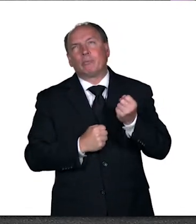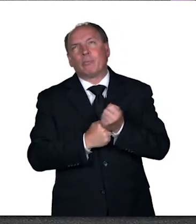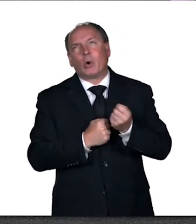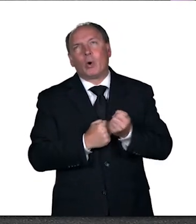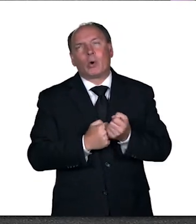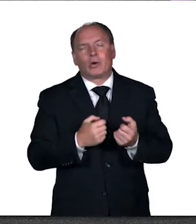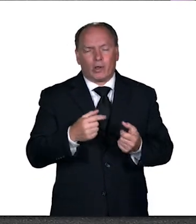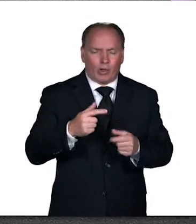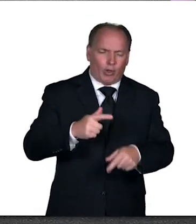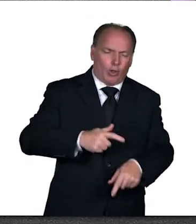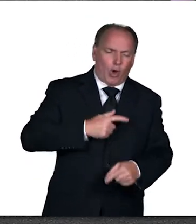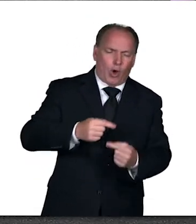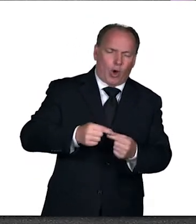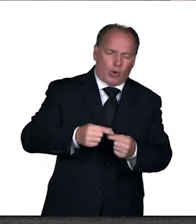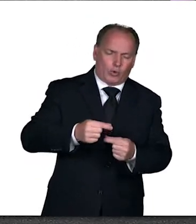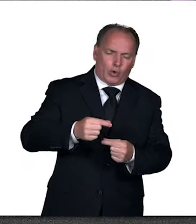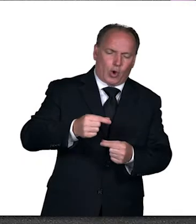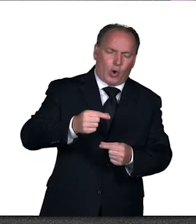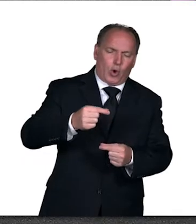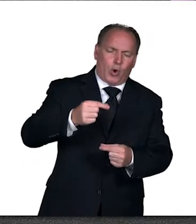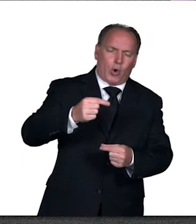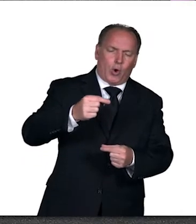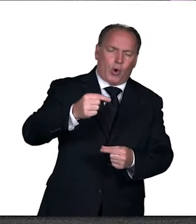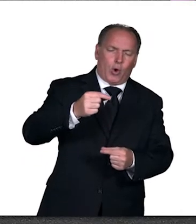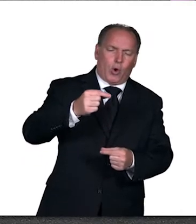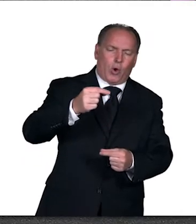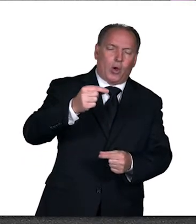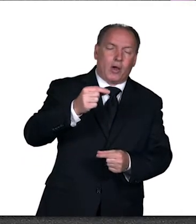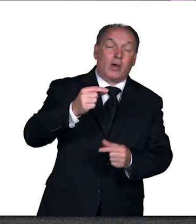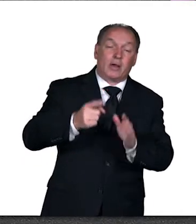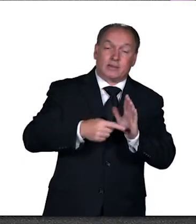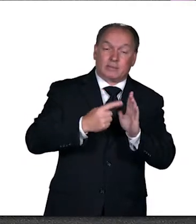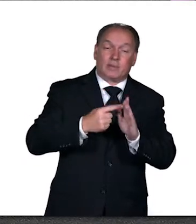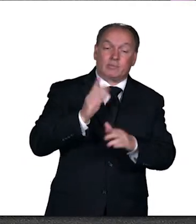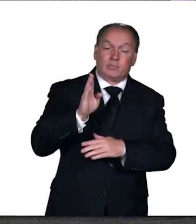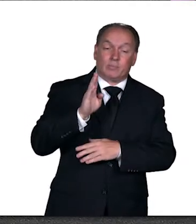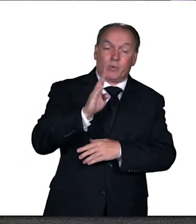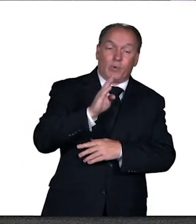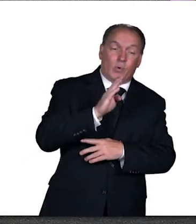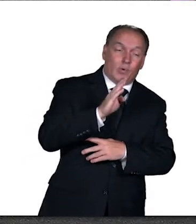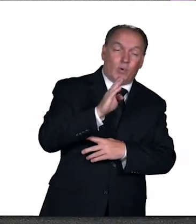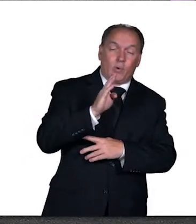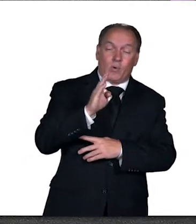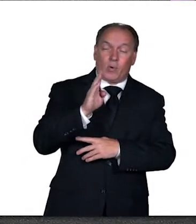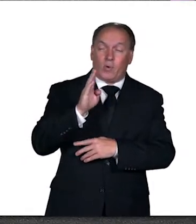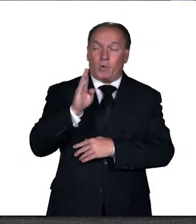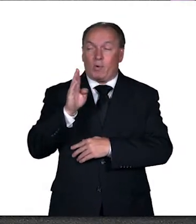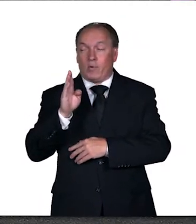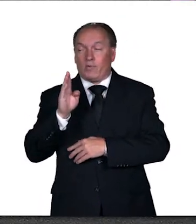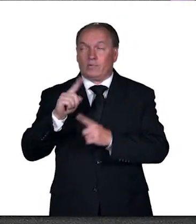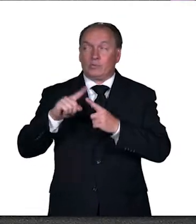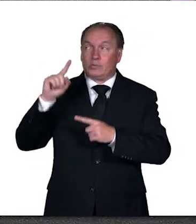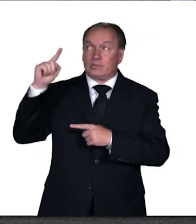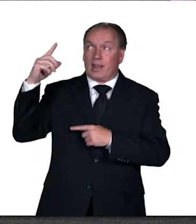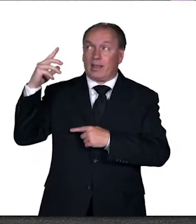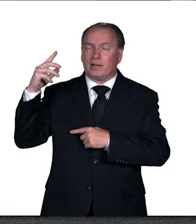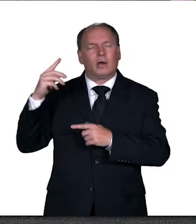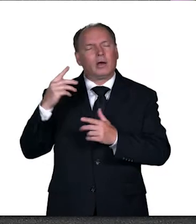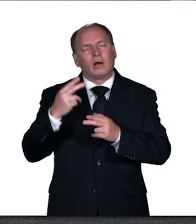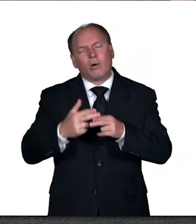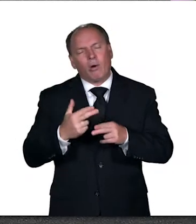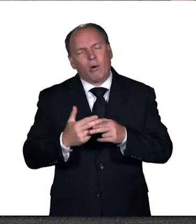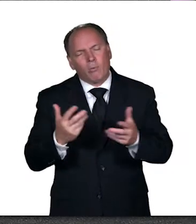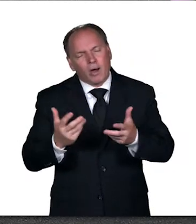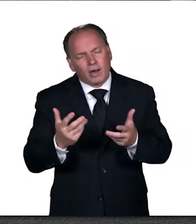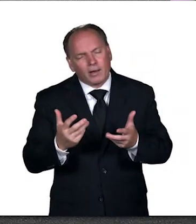was long and tall, and it also helps move this plant closer to sunlight. Right, what was that part of our